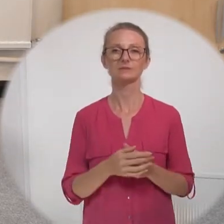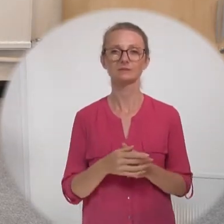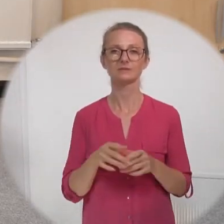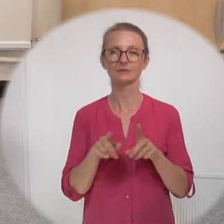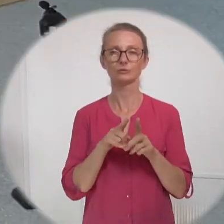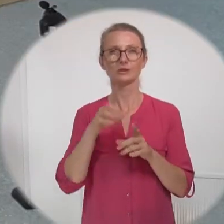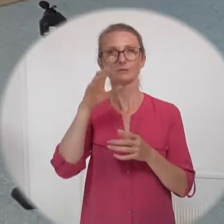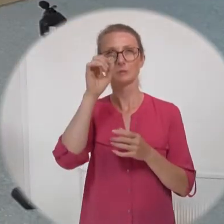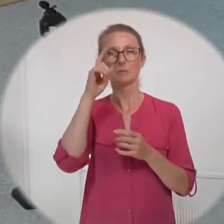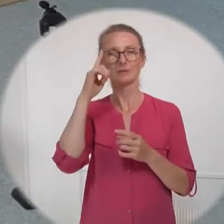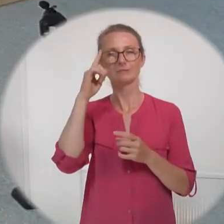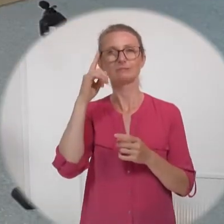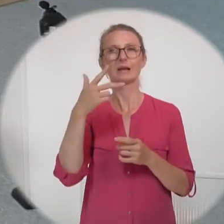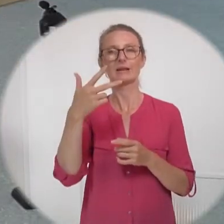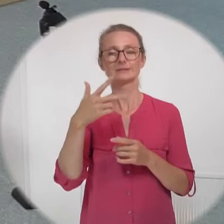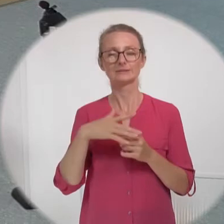8.